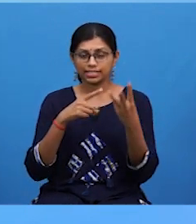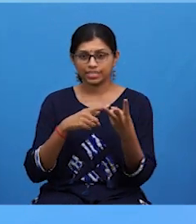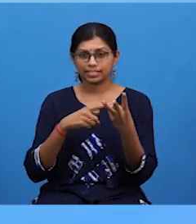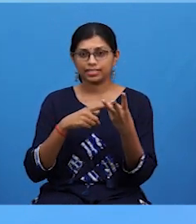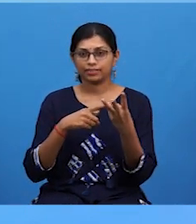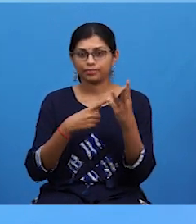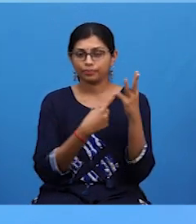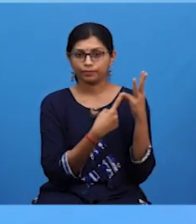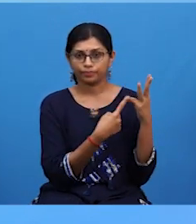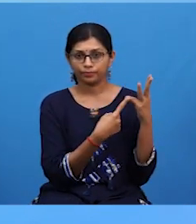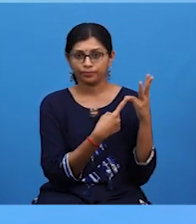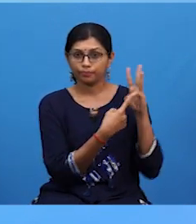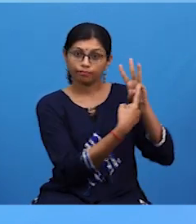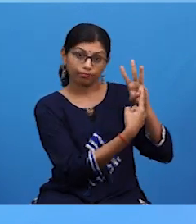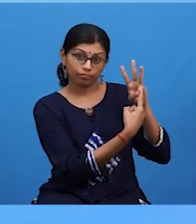26th,